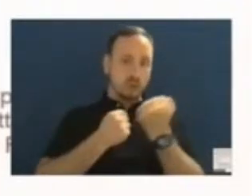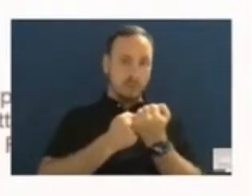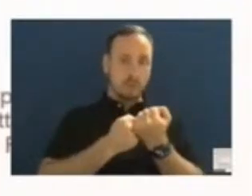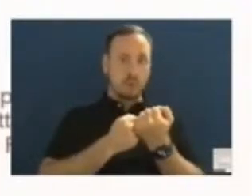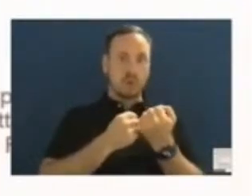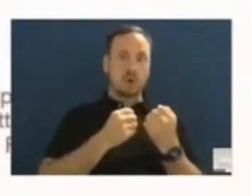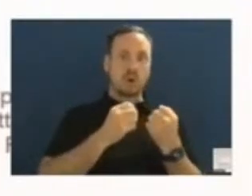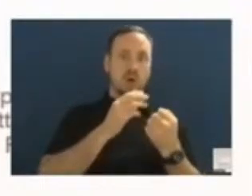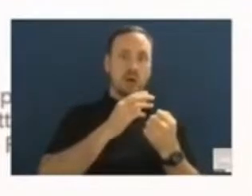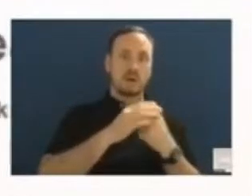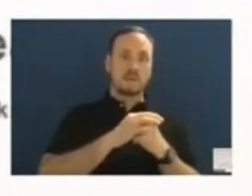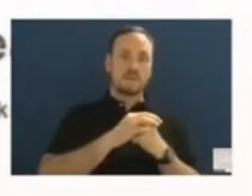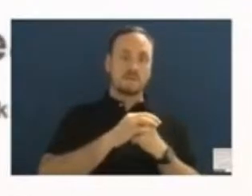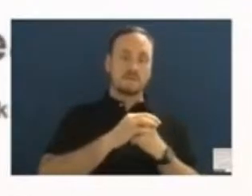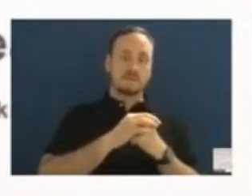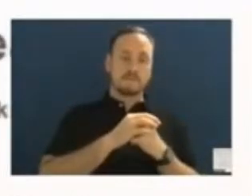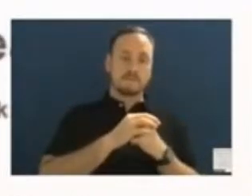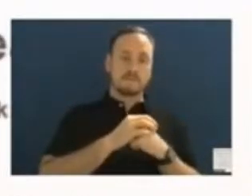school-based staff.